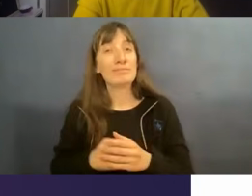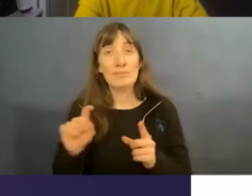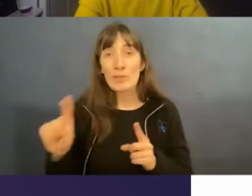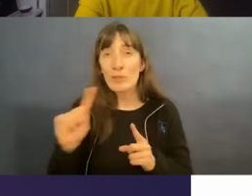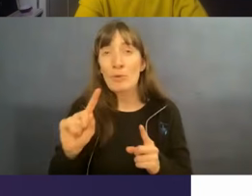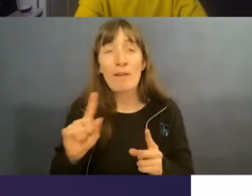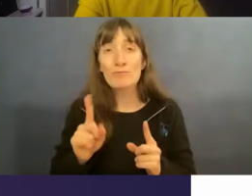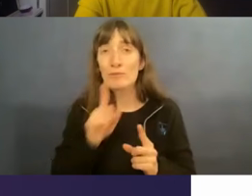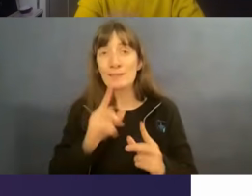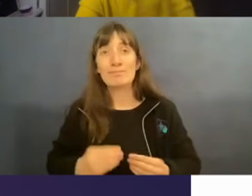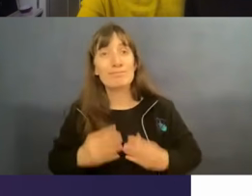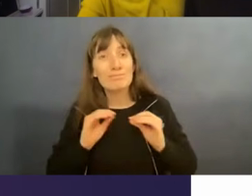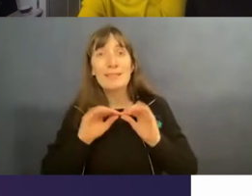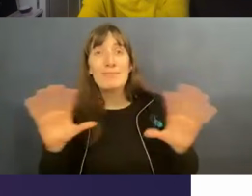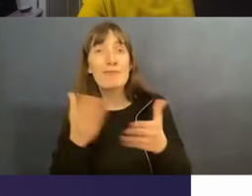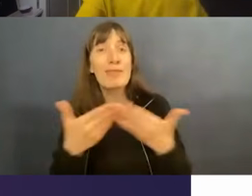will support children.